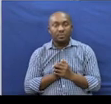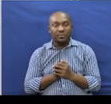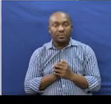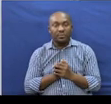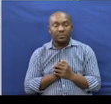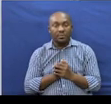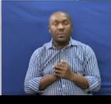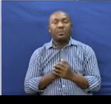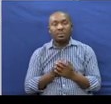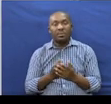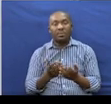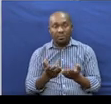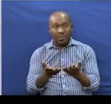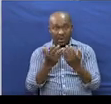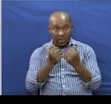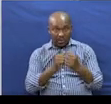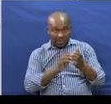to explain